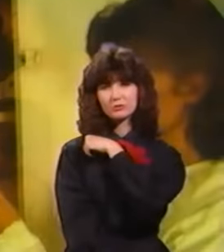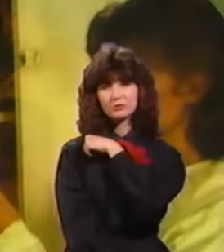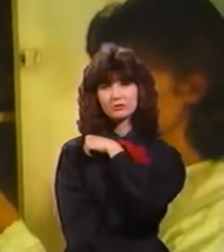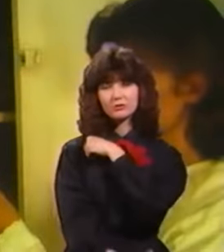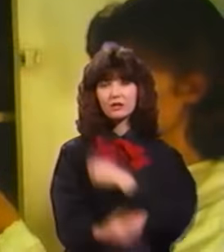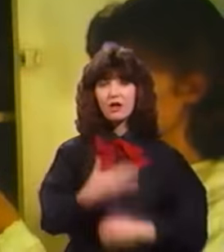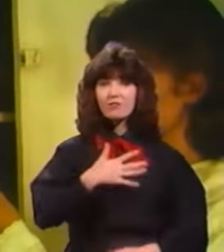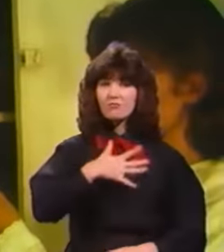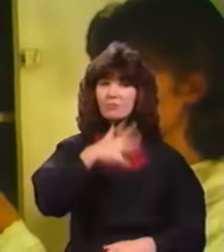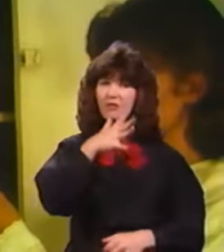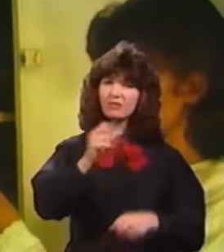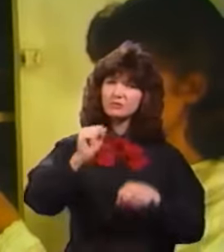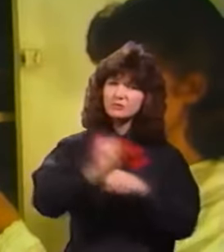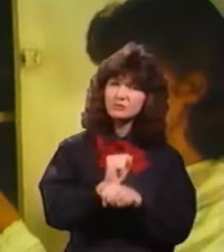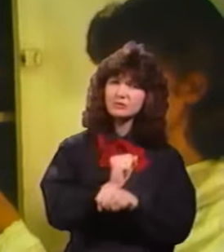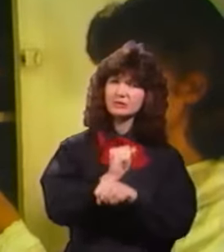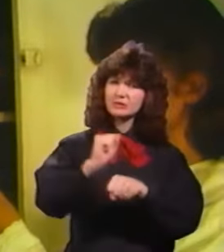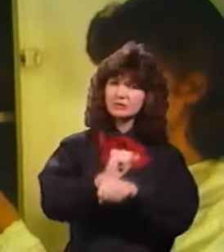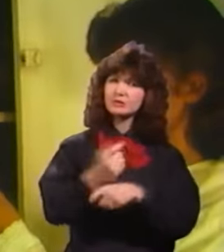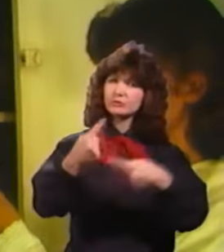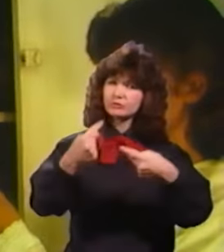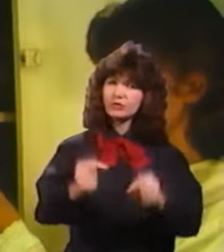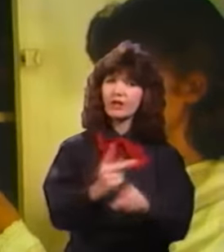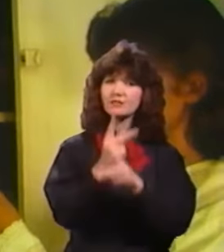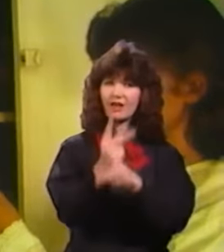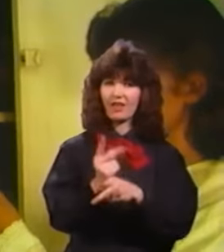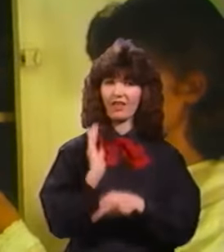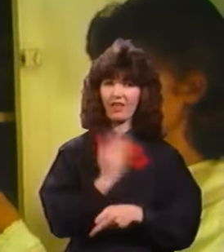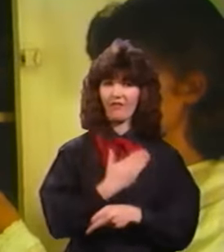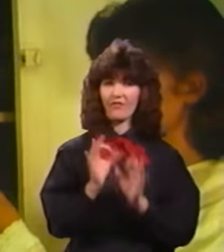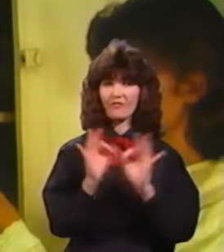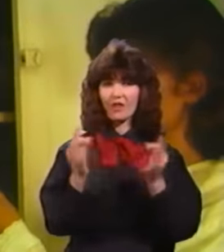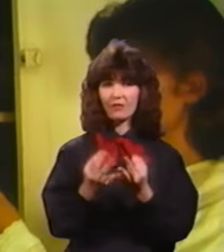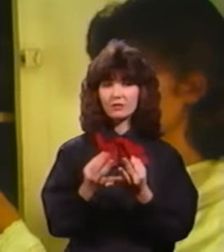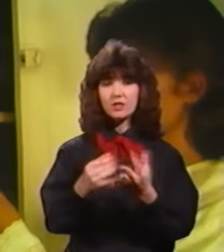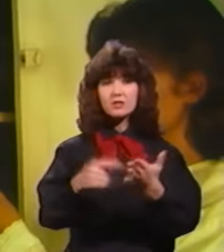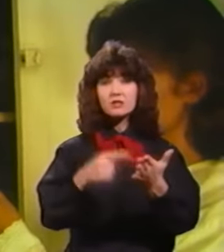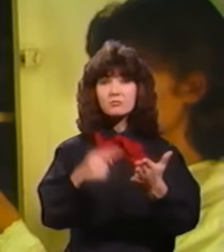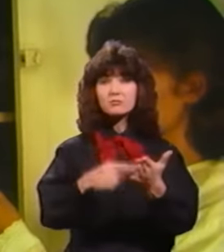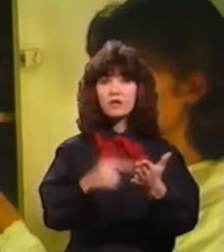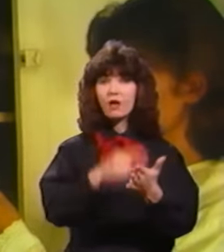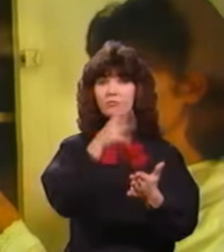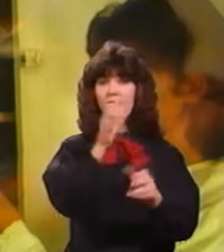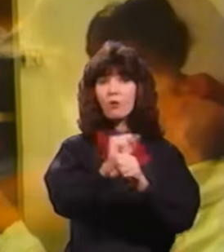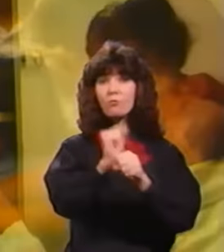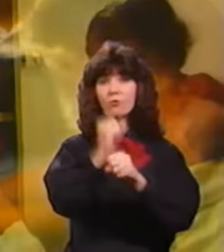My mother worked hard to take care of our family. Sometimes she worked for other people.